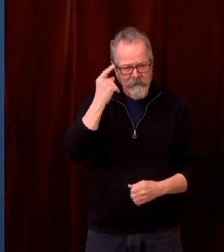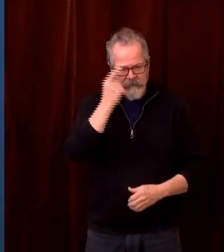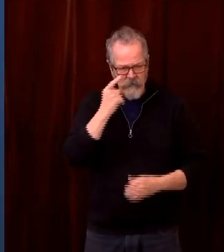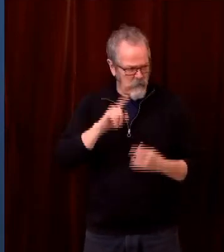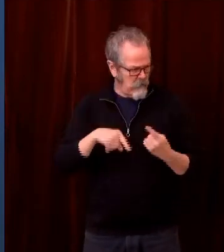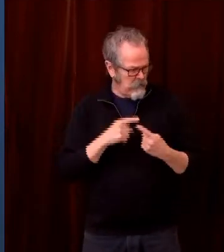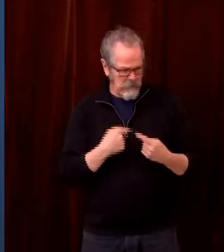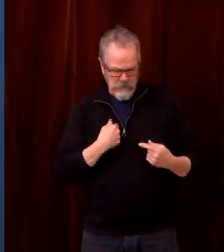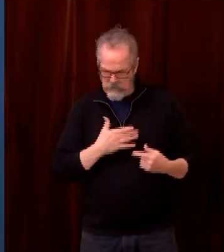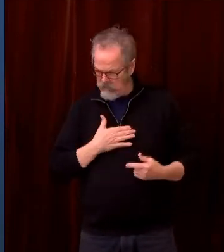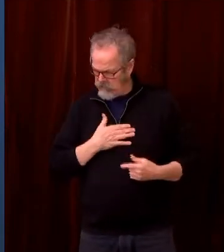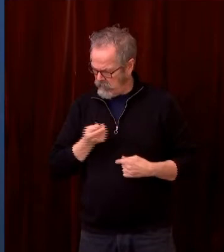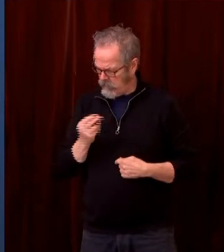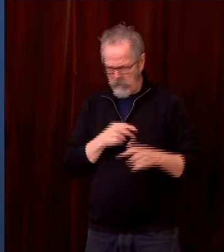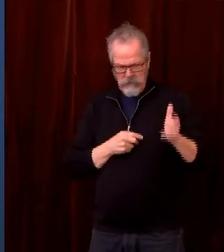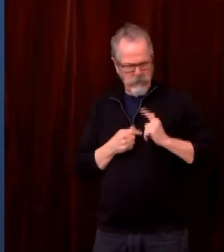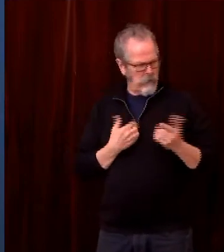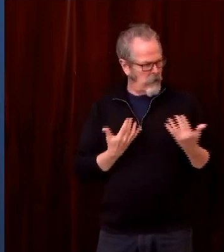findyourphasewa.org.